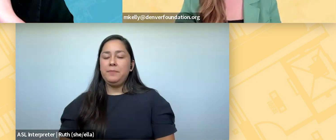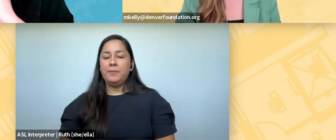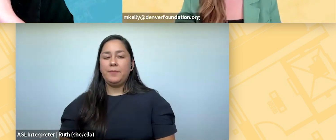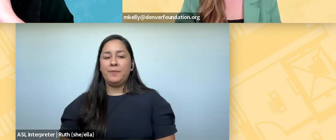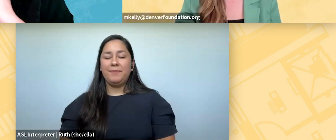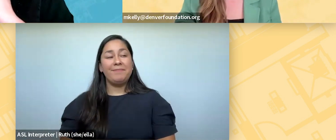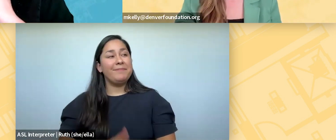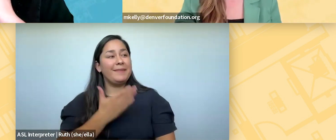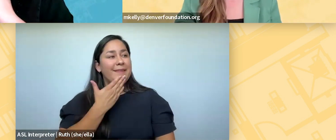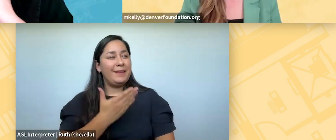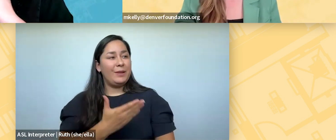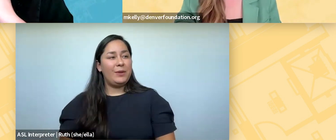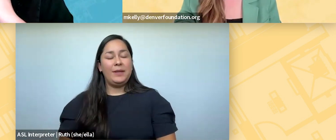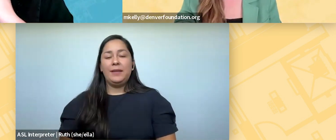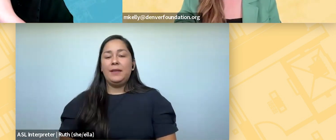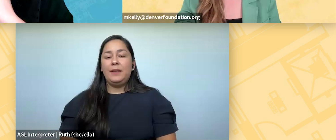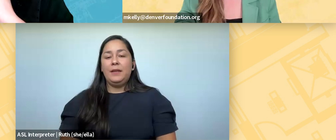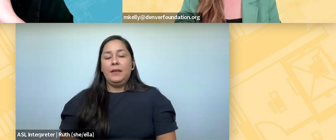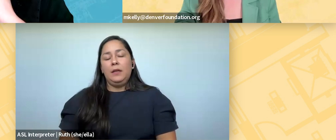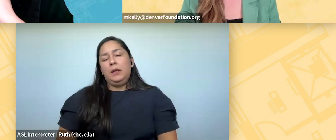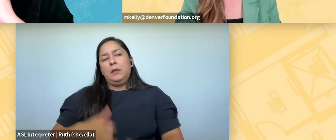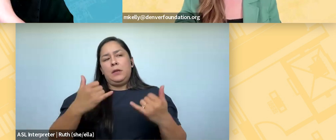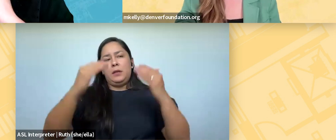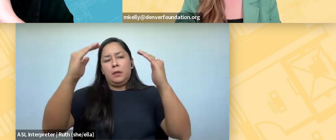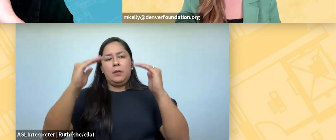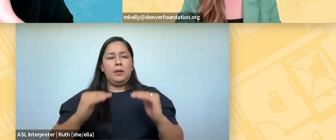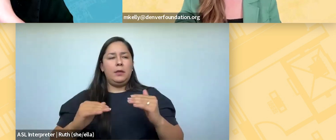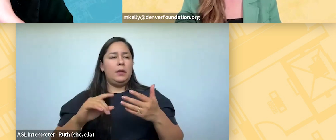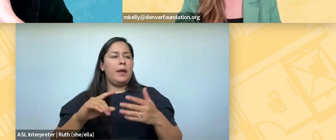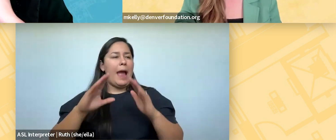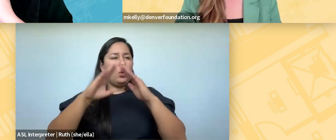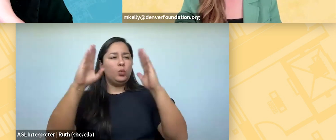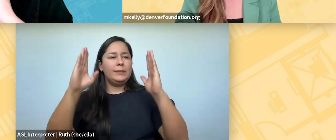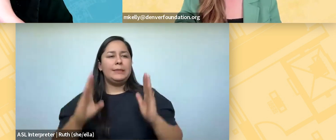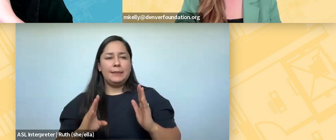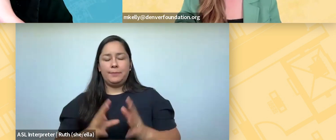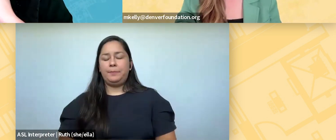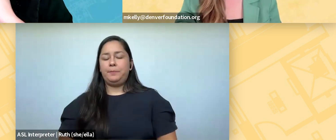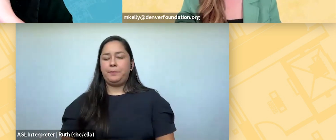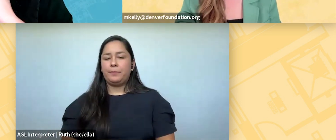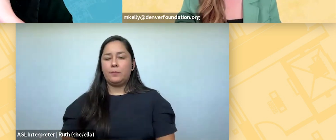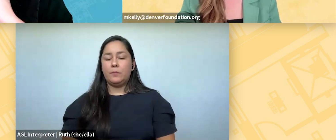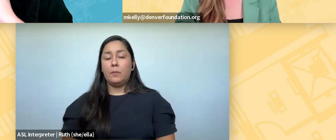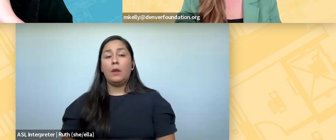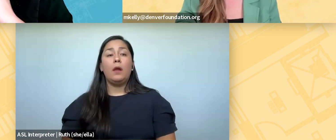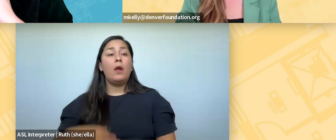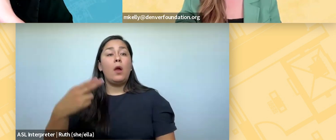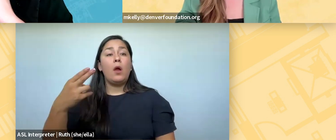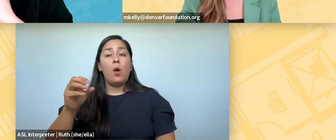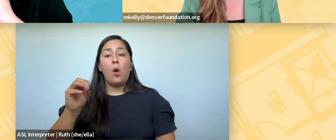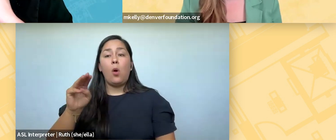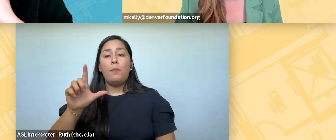Thank you. I'll now jump to a question under the housing priority. For the homelessness priority, will funds